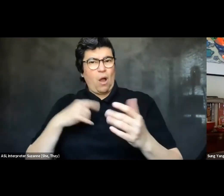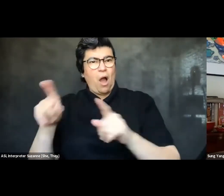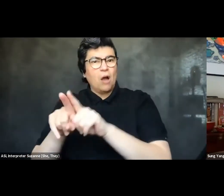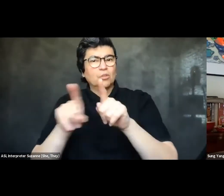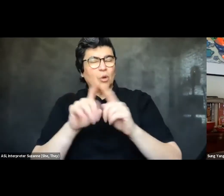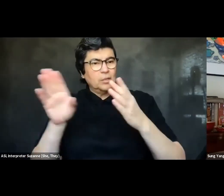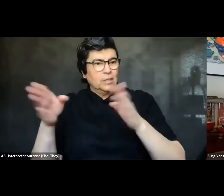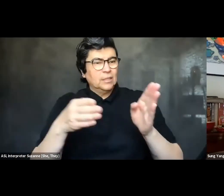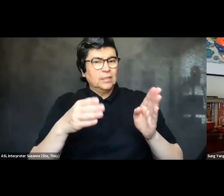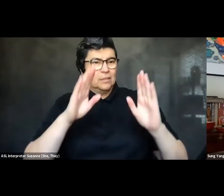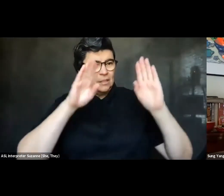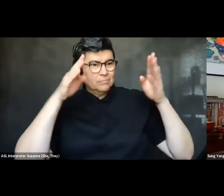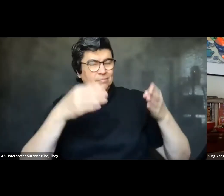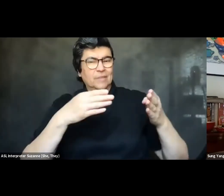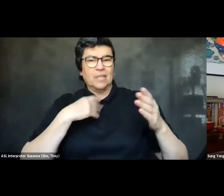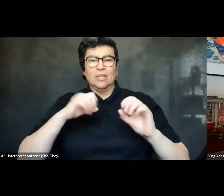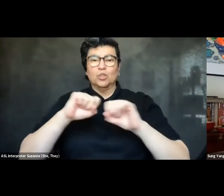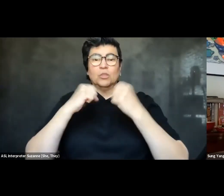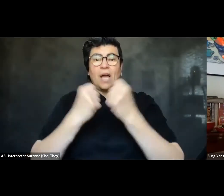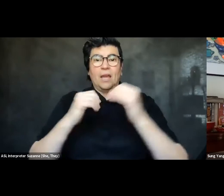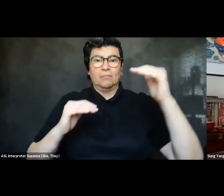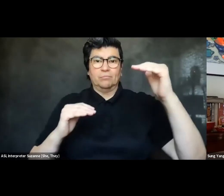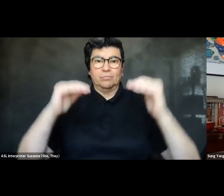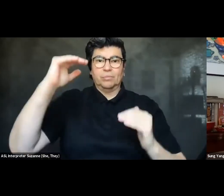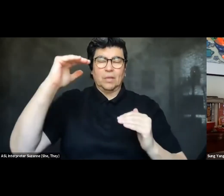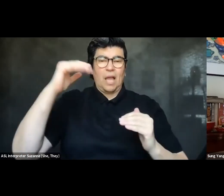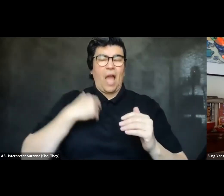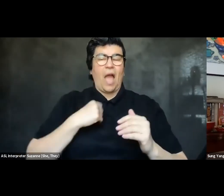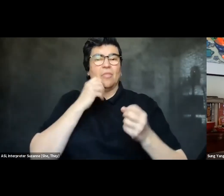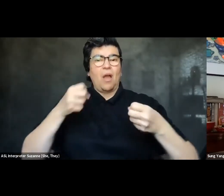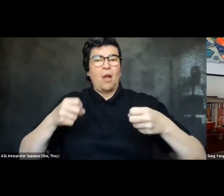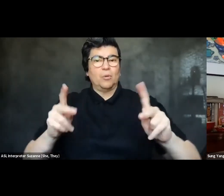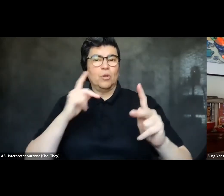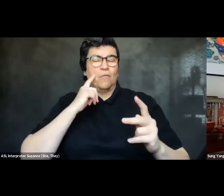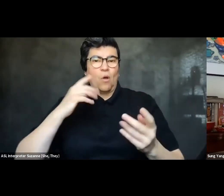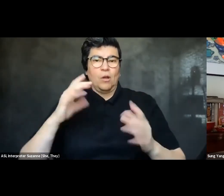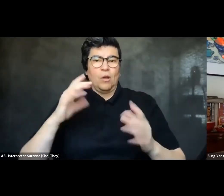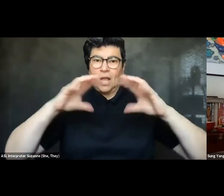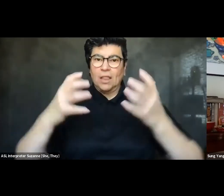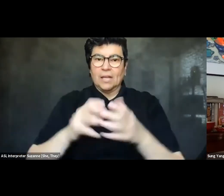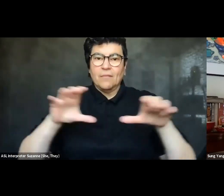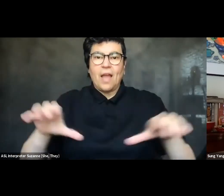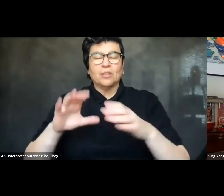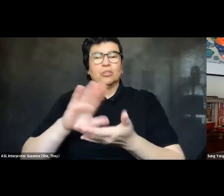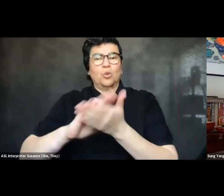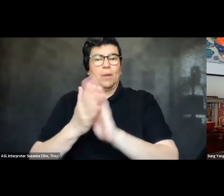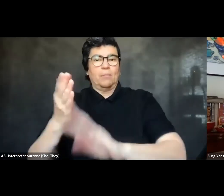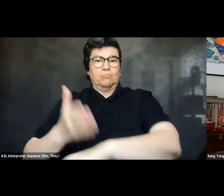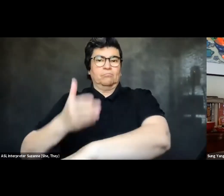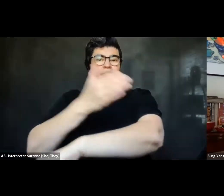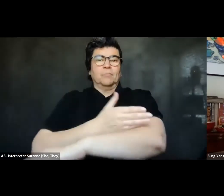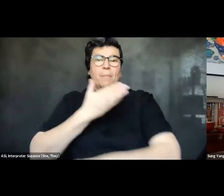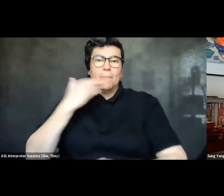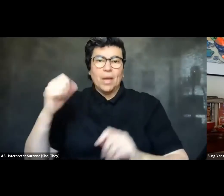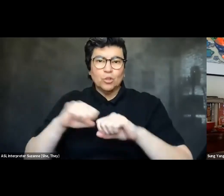societal inequities and the opportunity for collective action to become a better society.